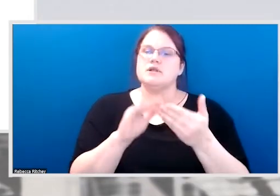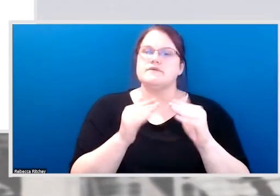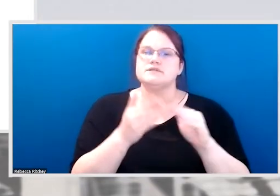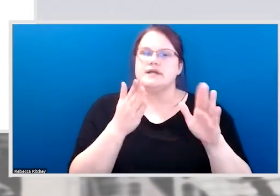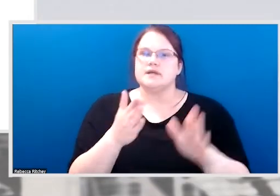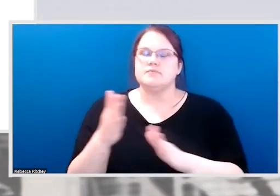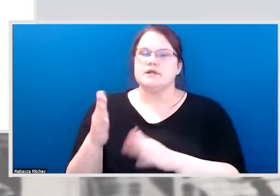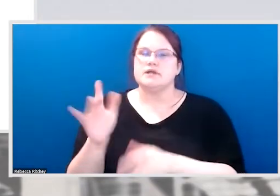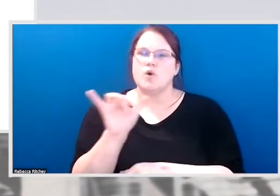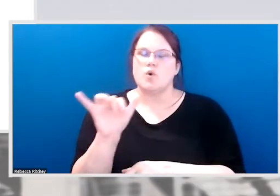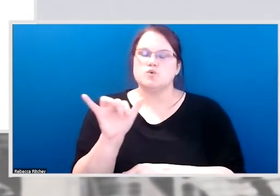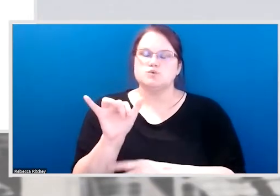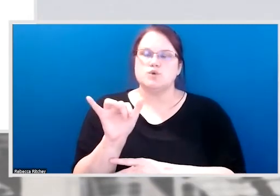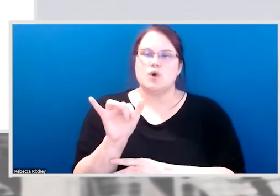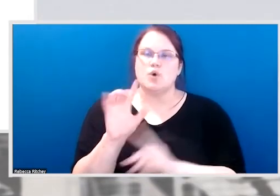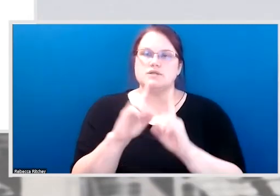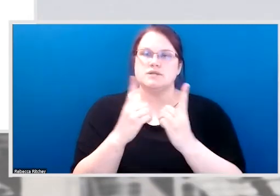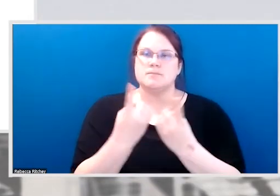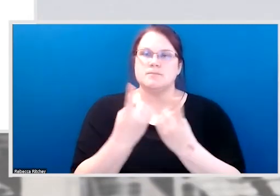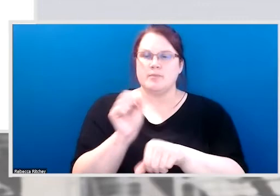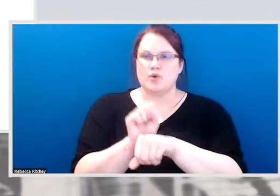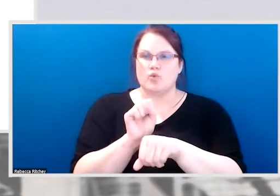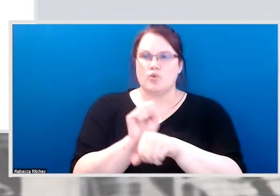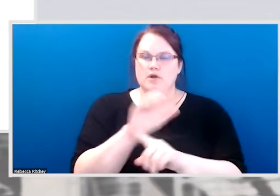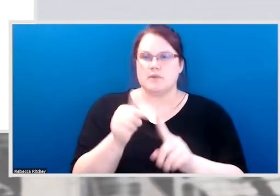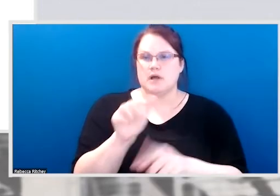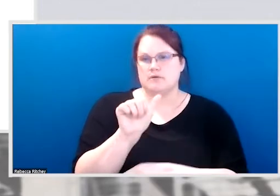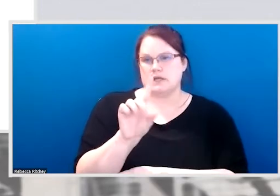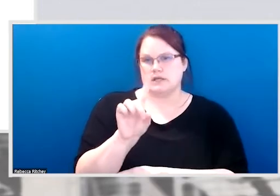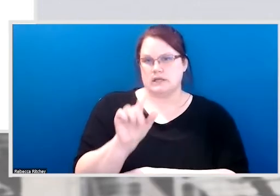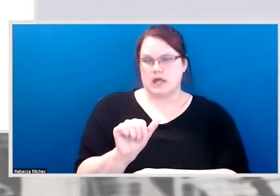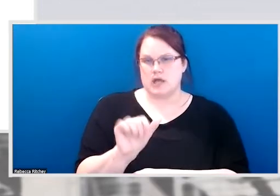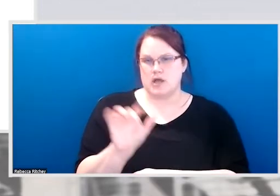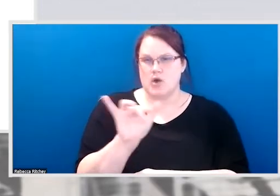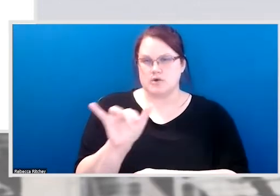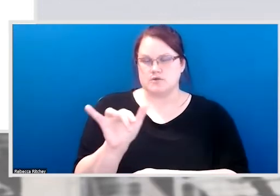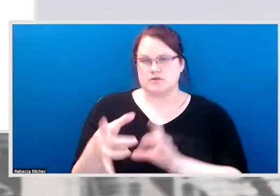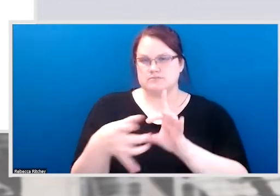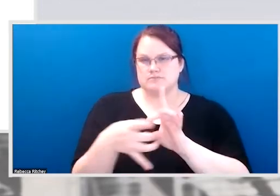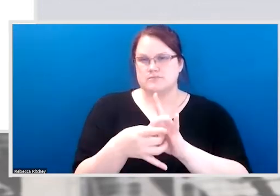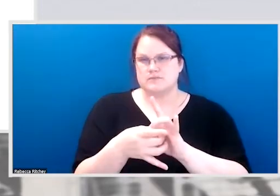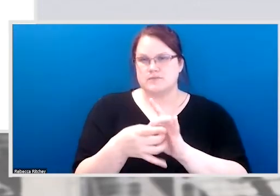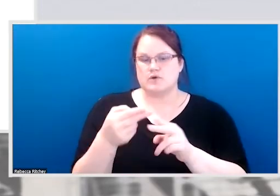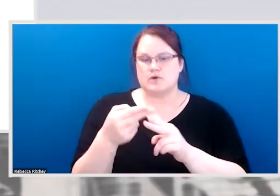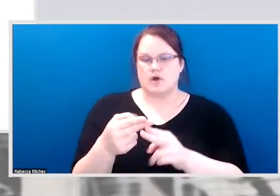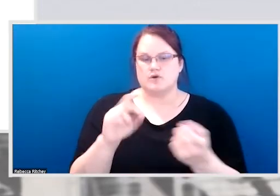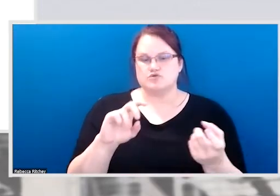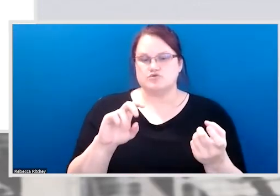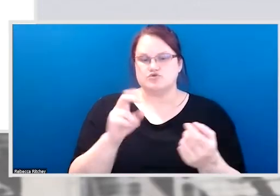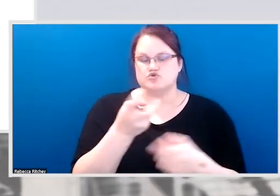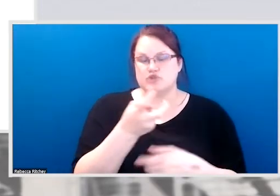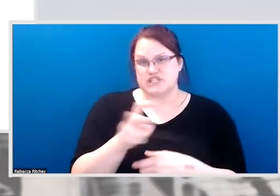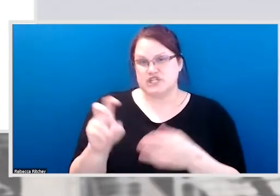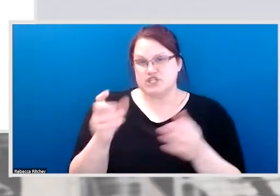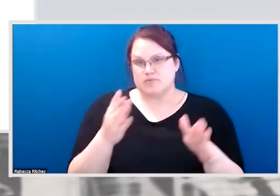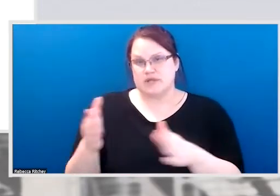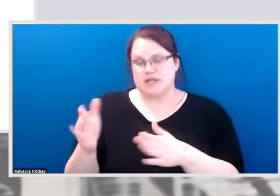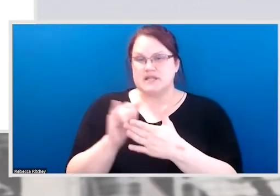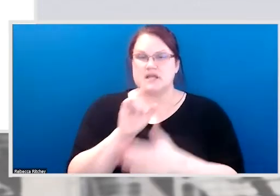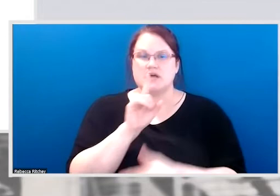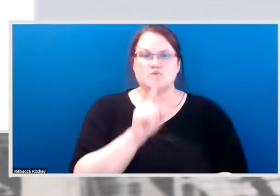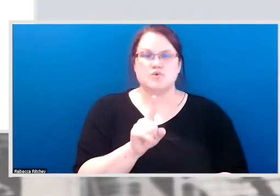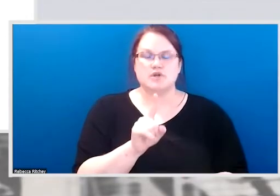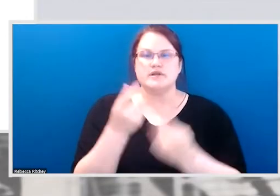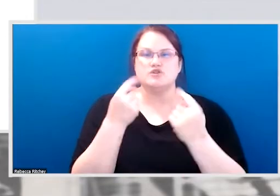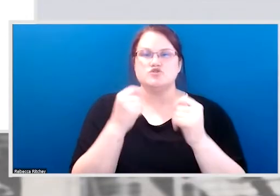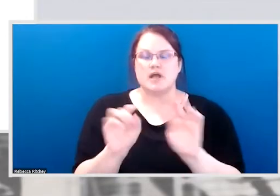addition, the department's work around the Americans with Disabilities Act is also to do what's called transition planning, and that is really